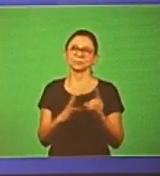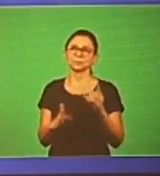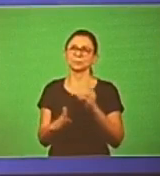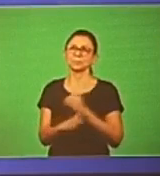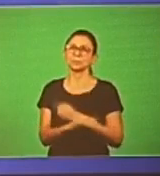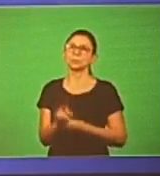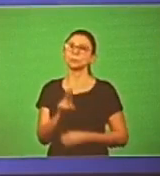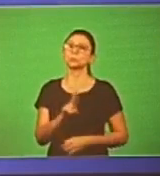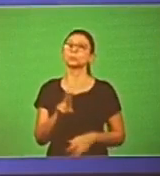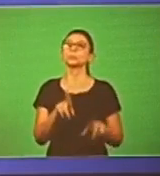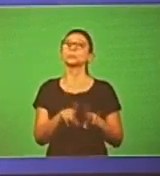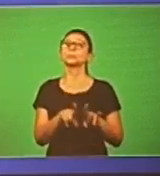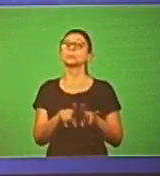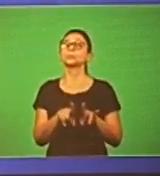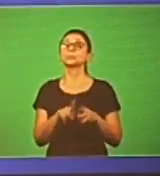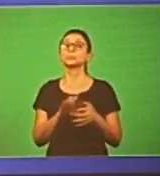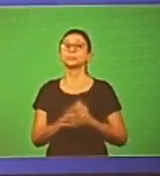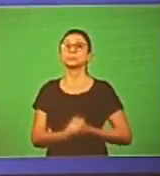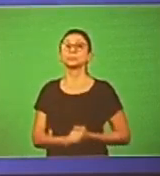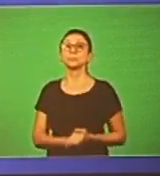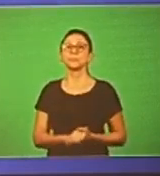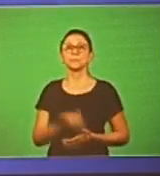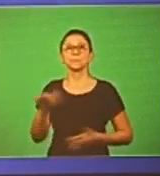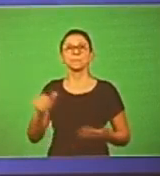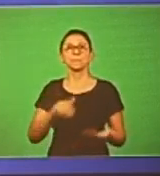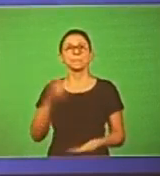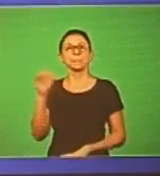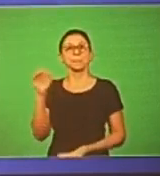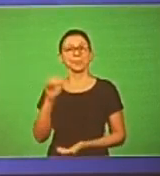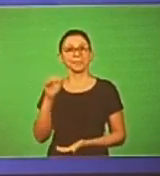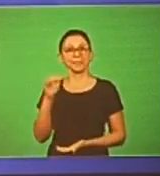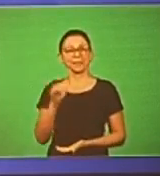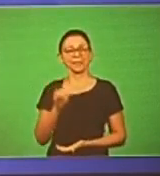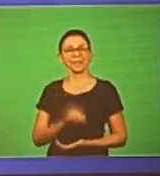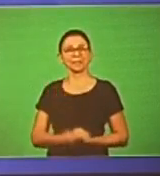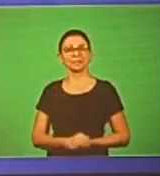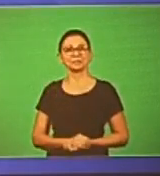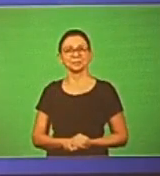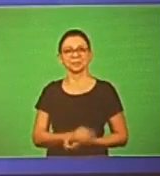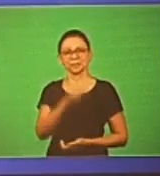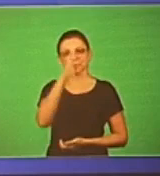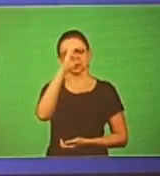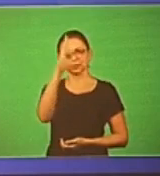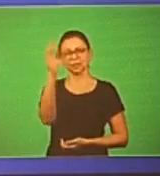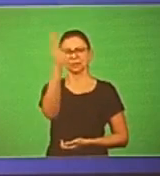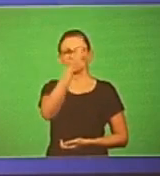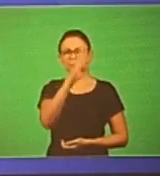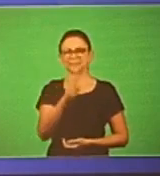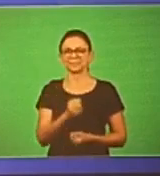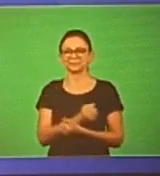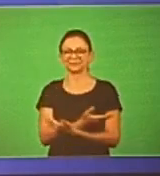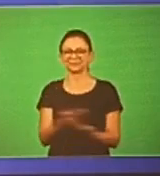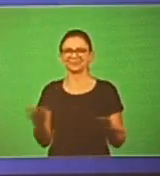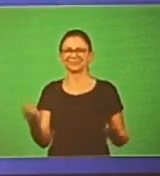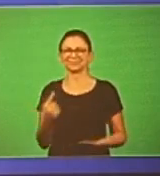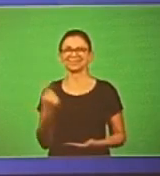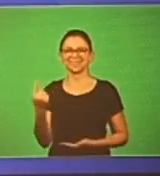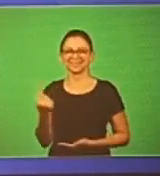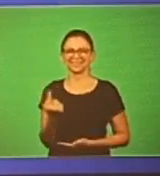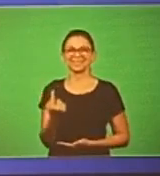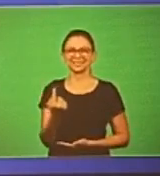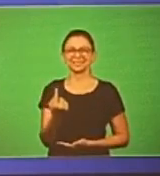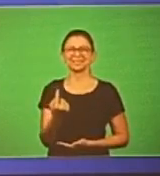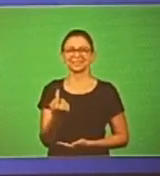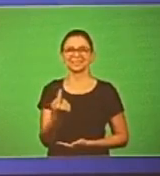school. And they are also utilizing the transmission of the Sunday school straight from Brazil here. We greet our